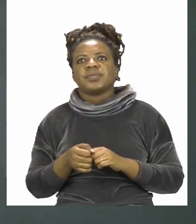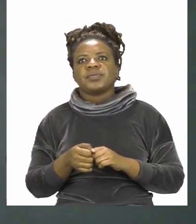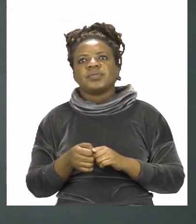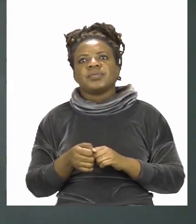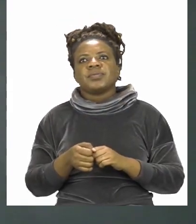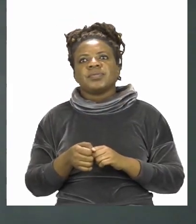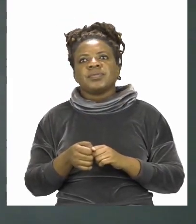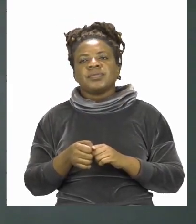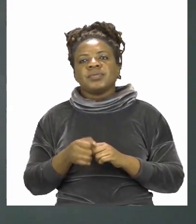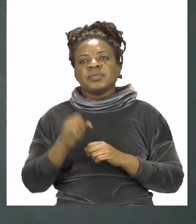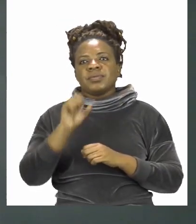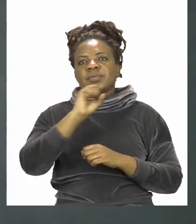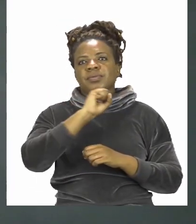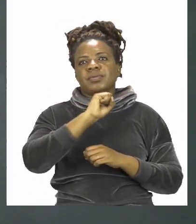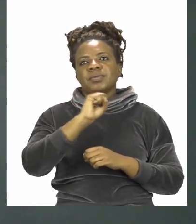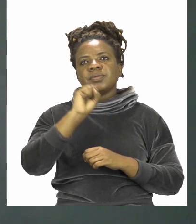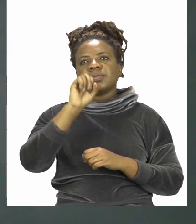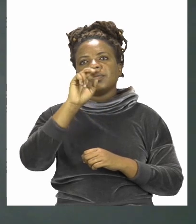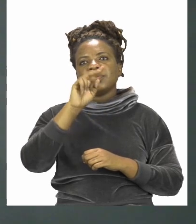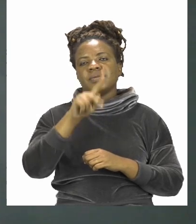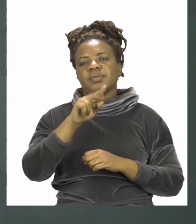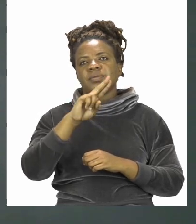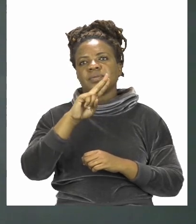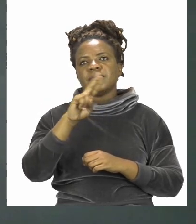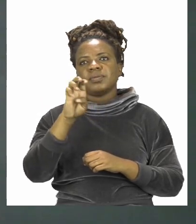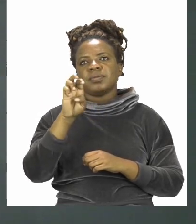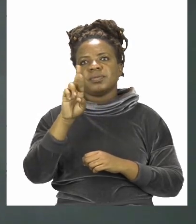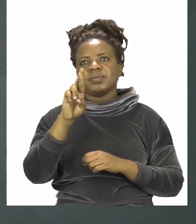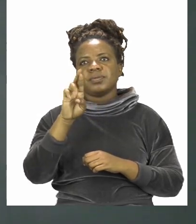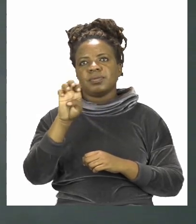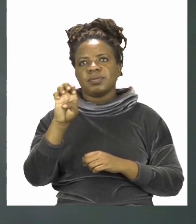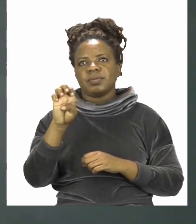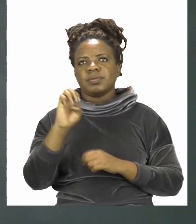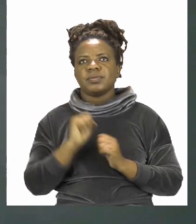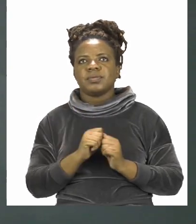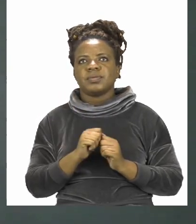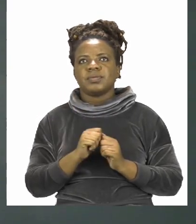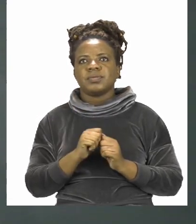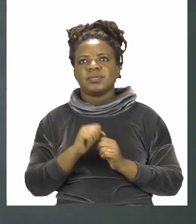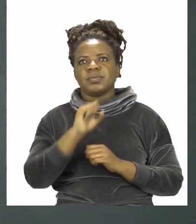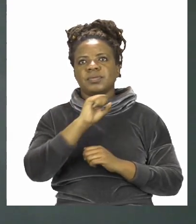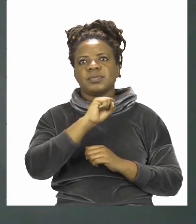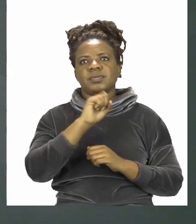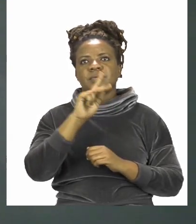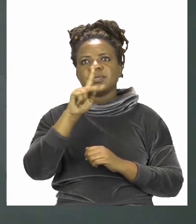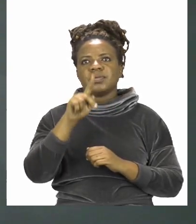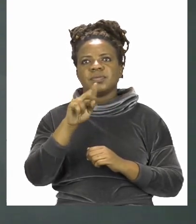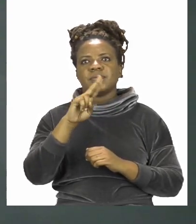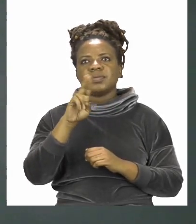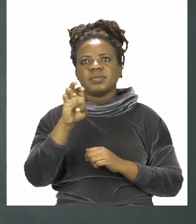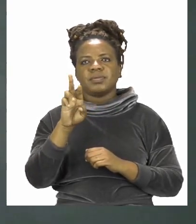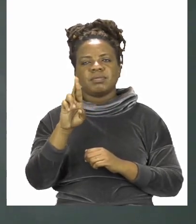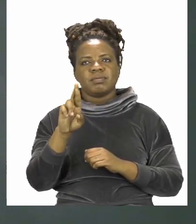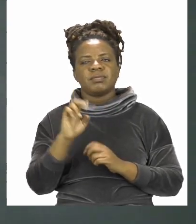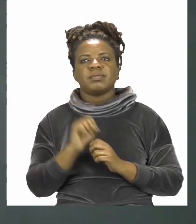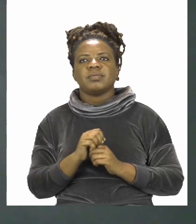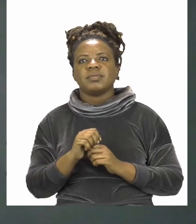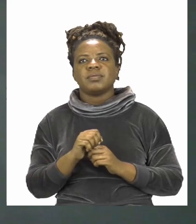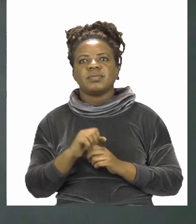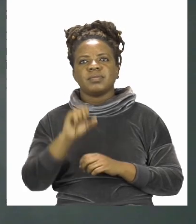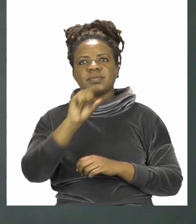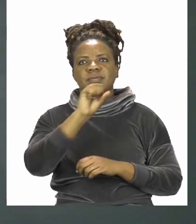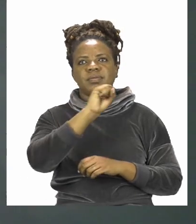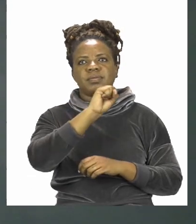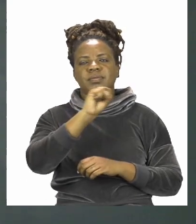The next one that we have is called a sphere. Sphere. Everyone,